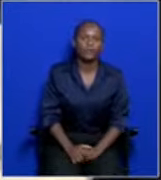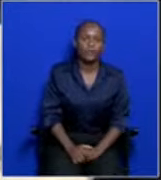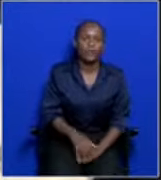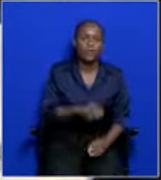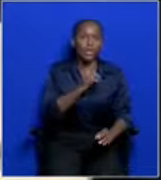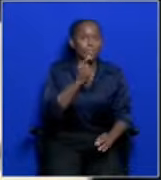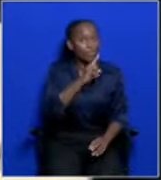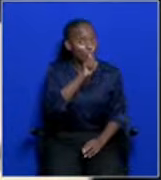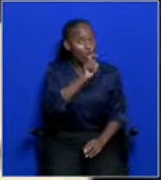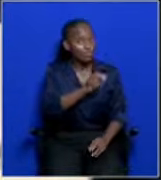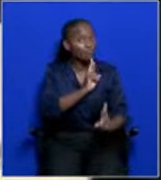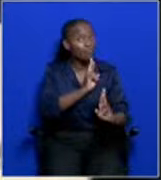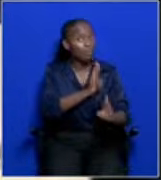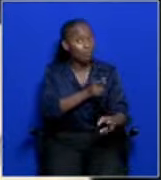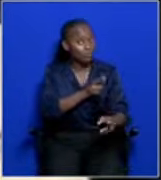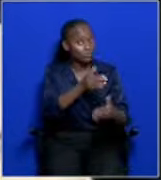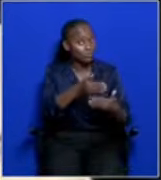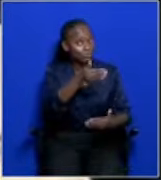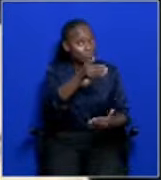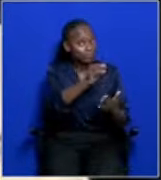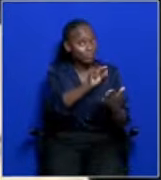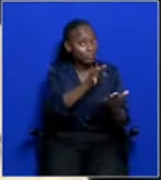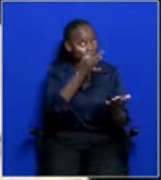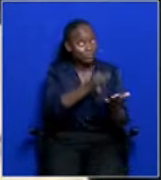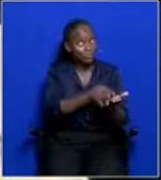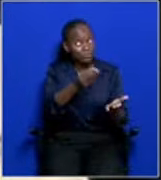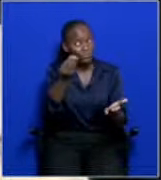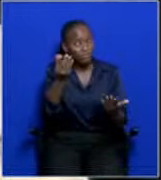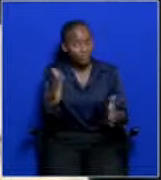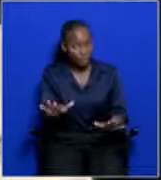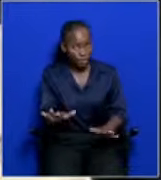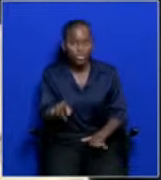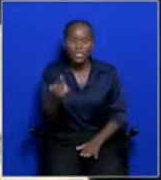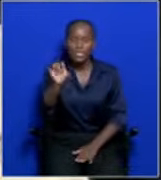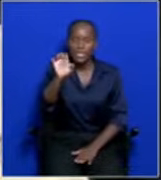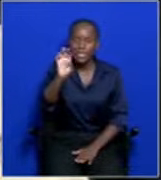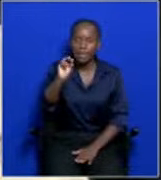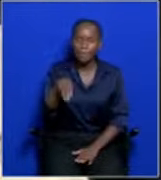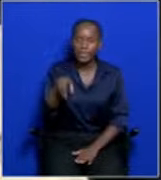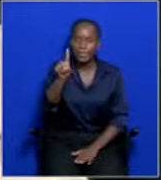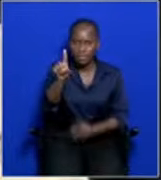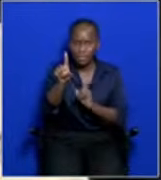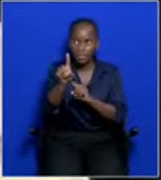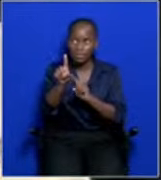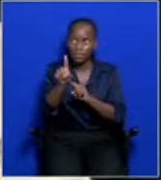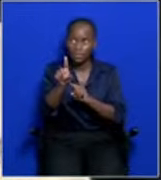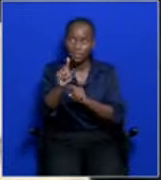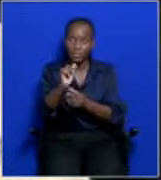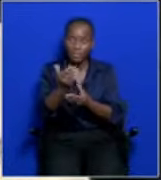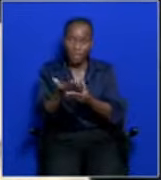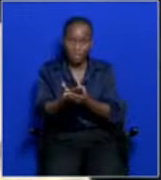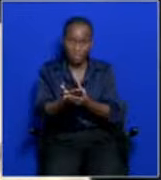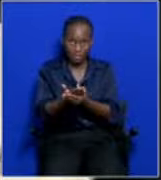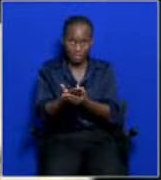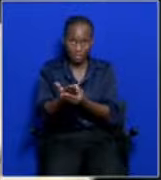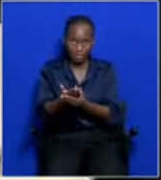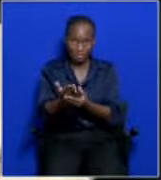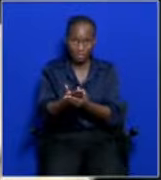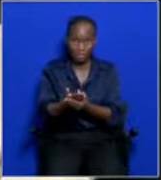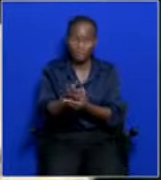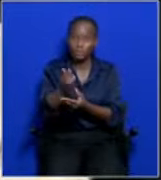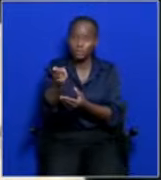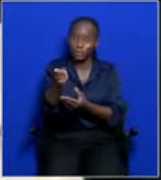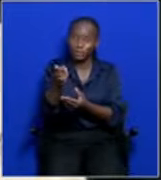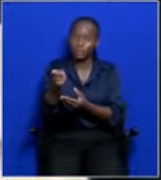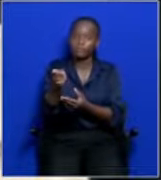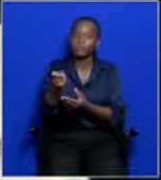this case, that you have provided them with documents. Are you able, as you